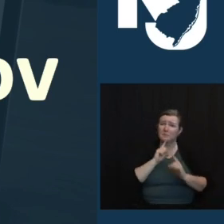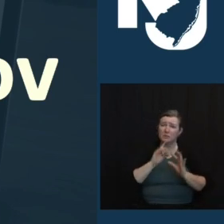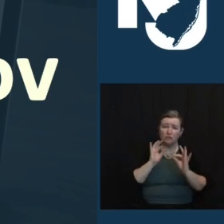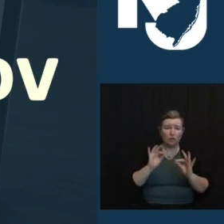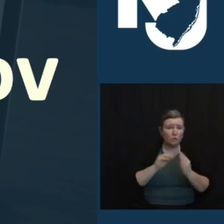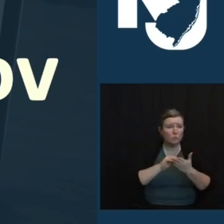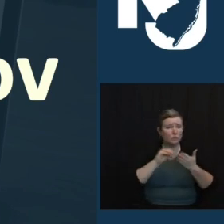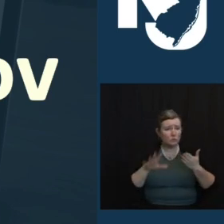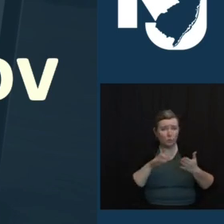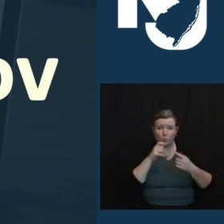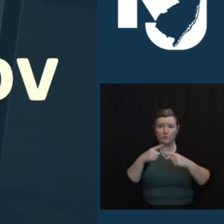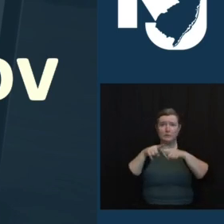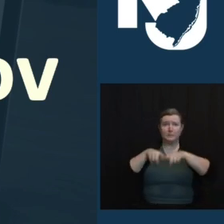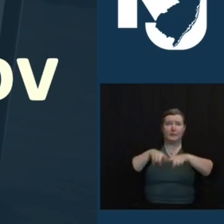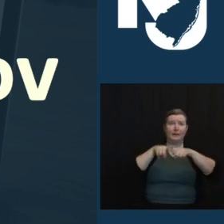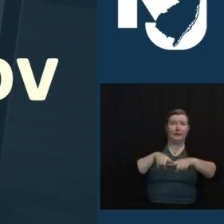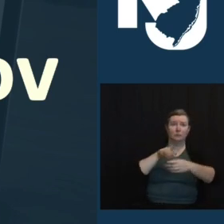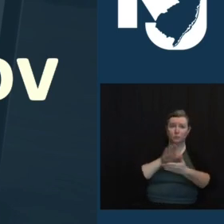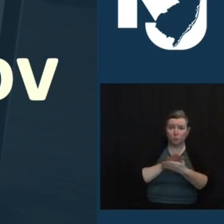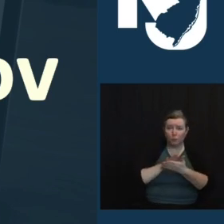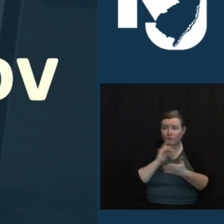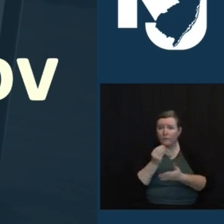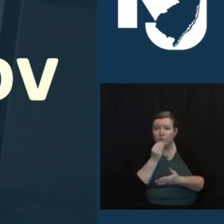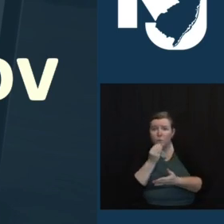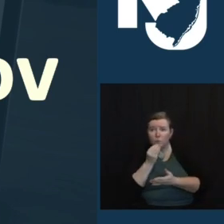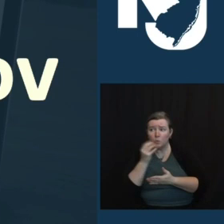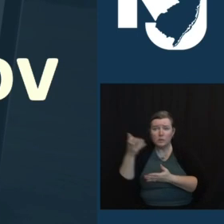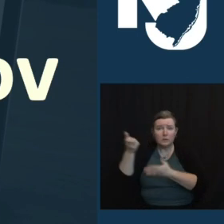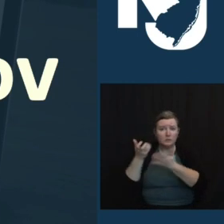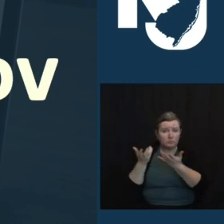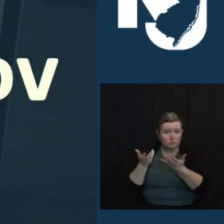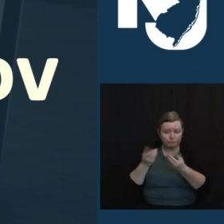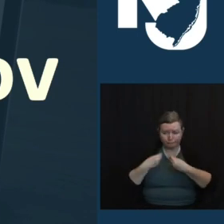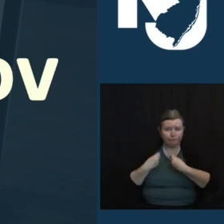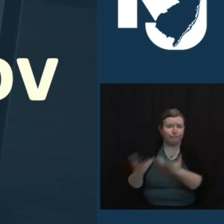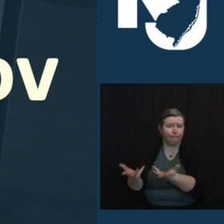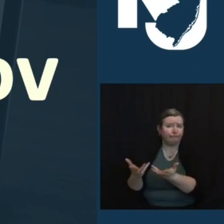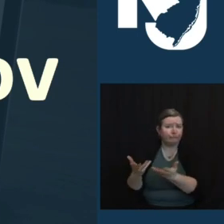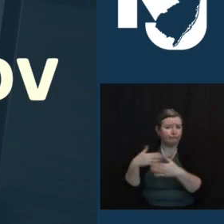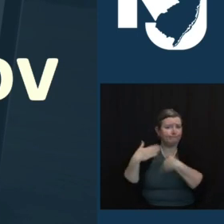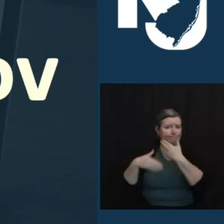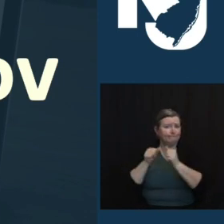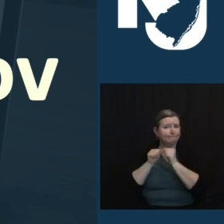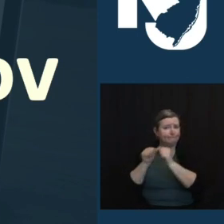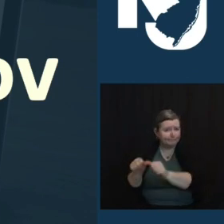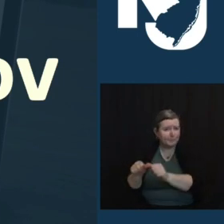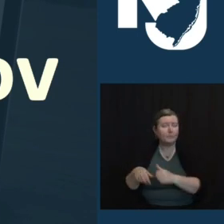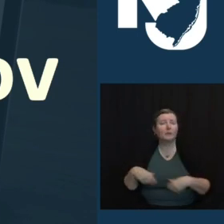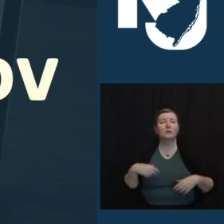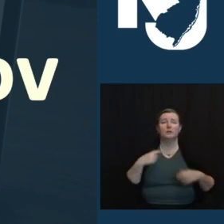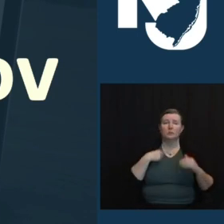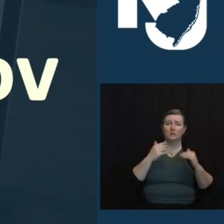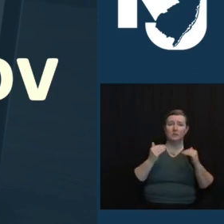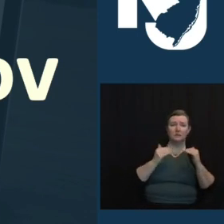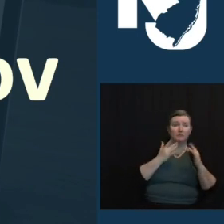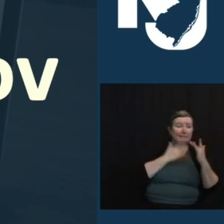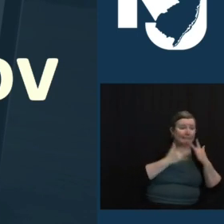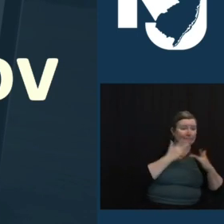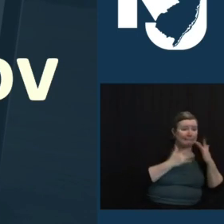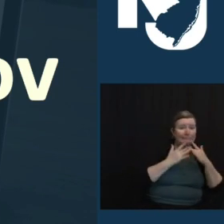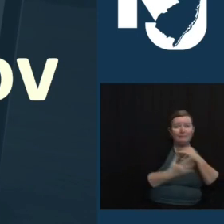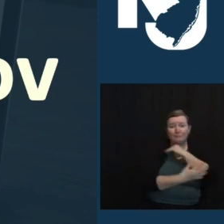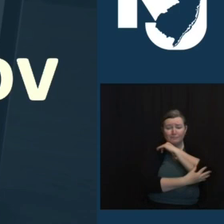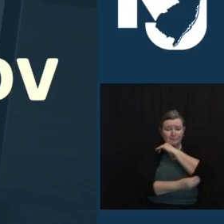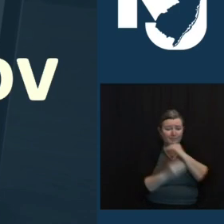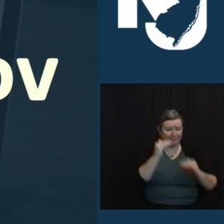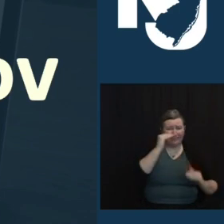for healthy meals were not left out. We worked diligently to close the digital divide to ensure that every student had the tools they needed,